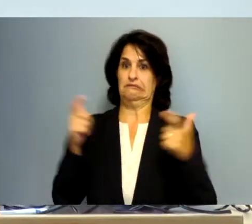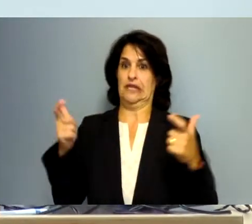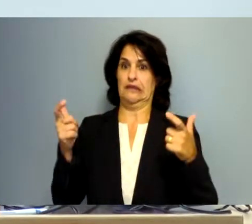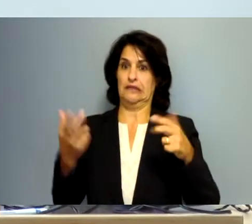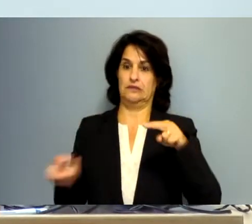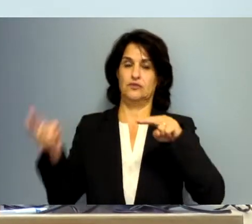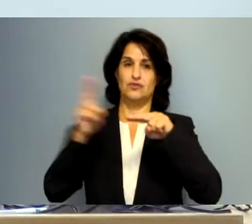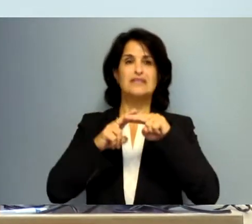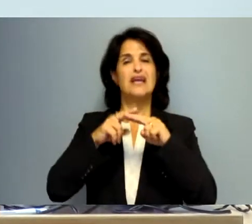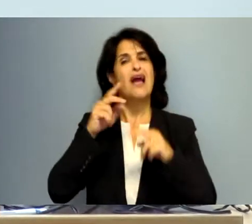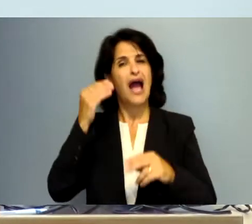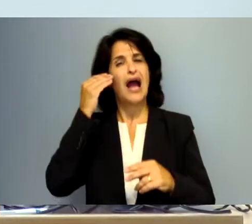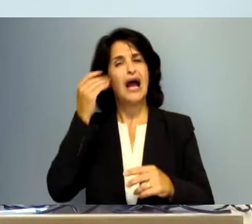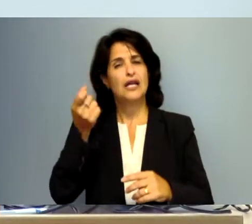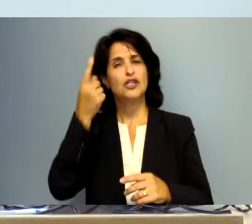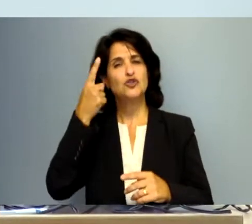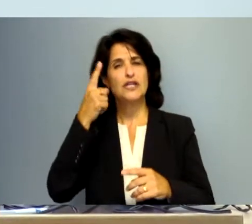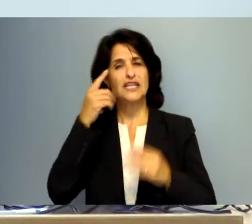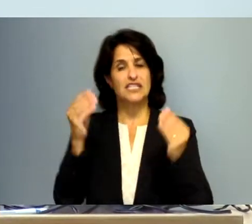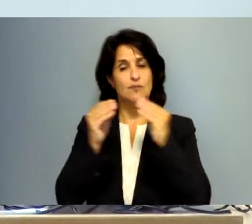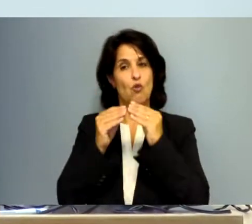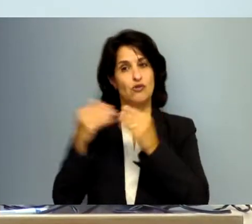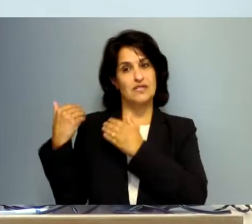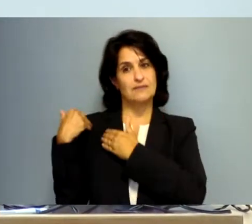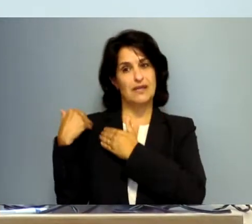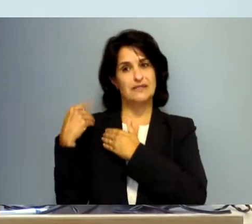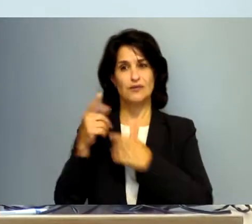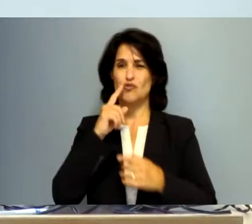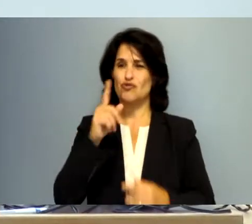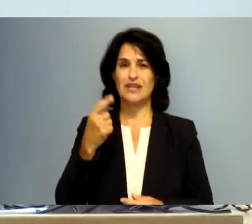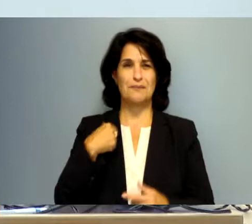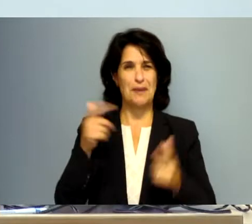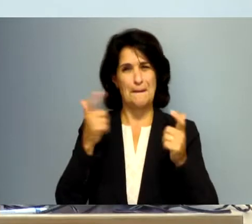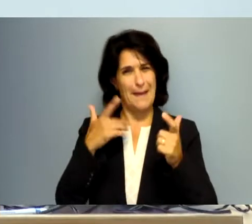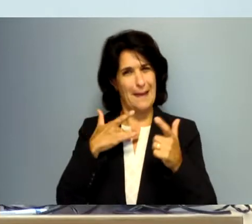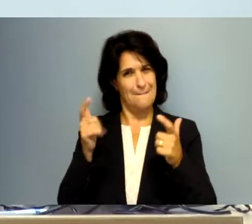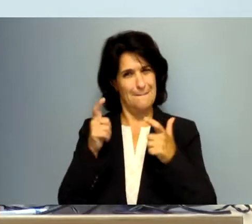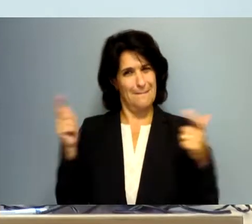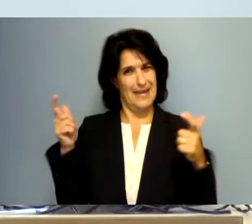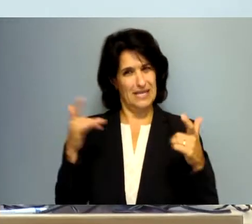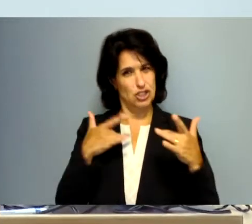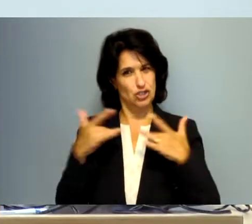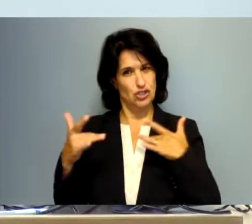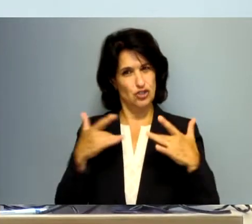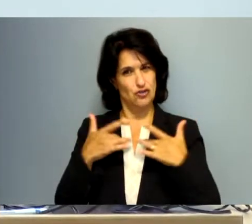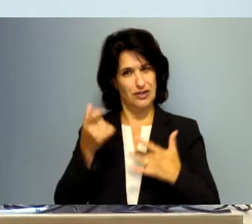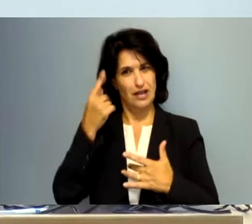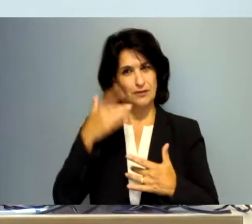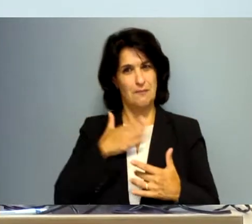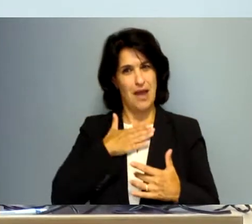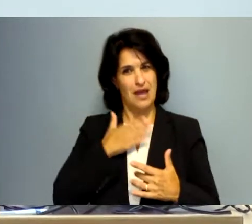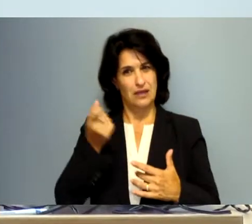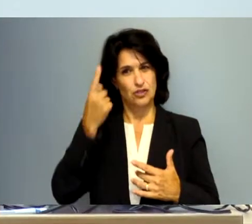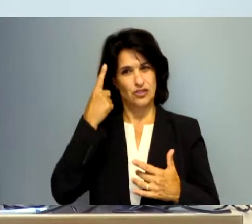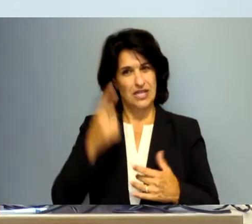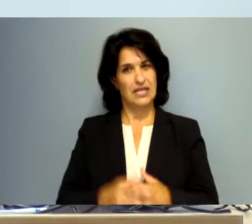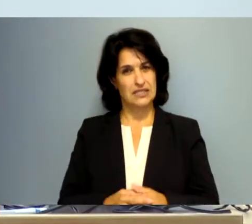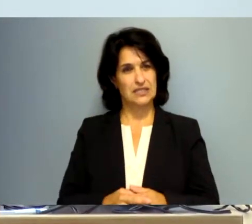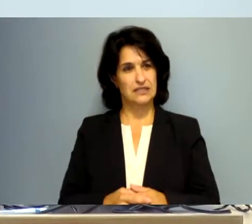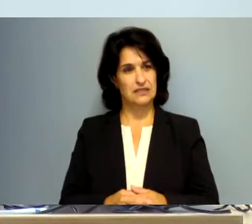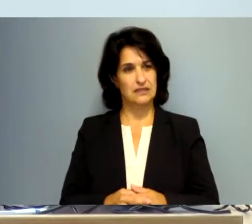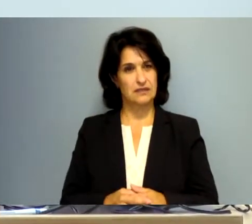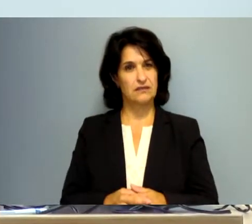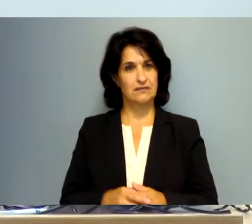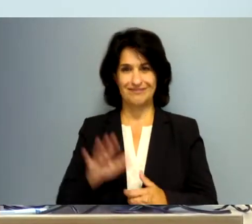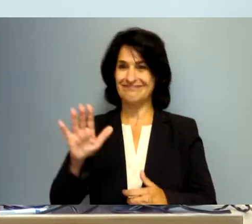understand that it's additional responsibility. However, my biggest concern is it's my understanding,